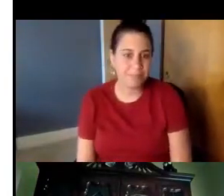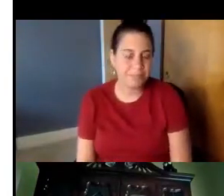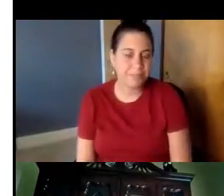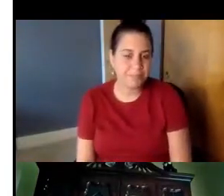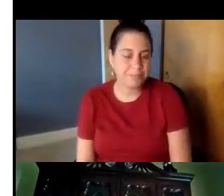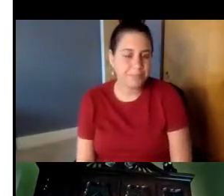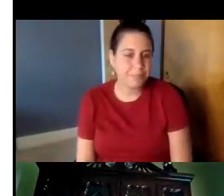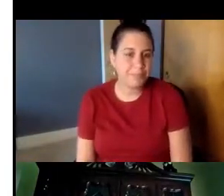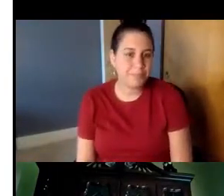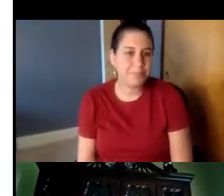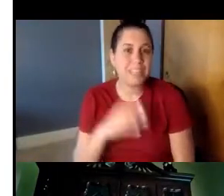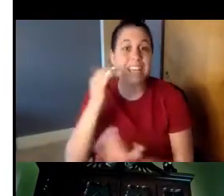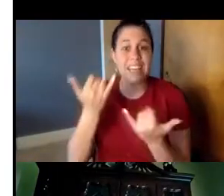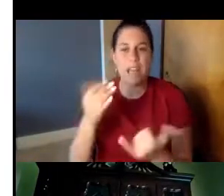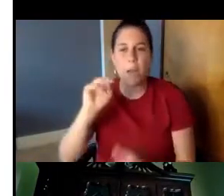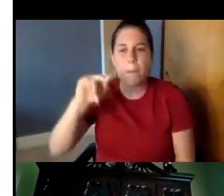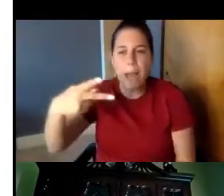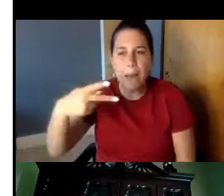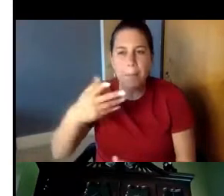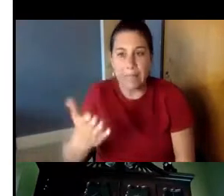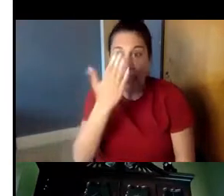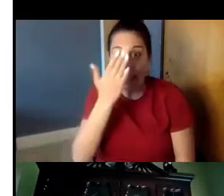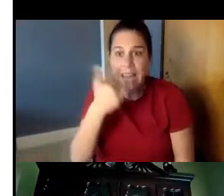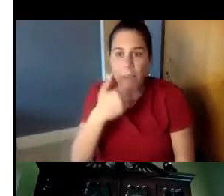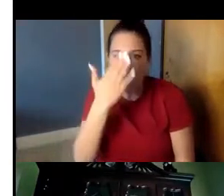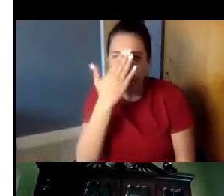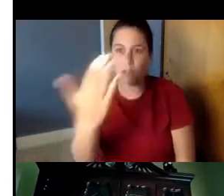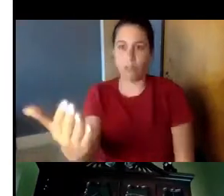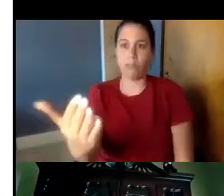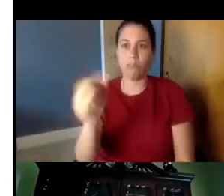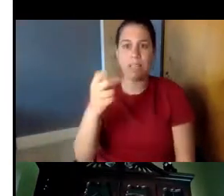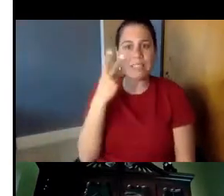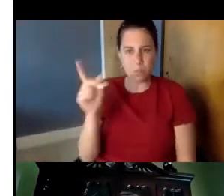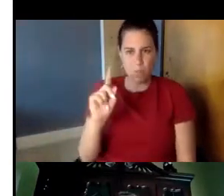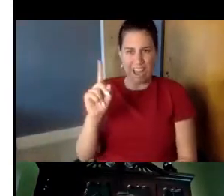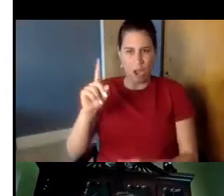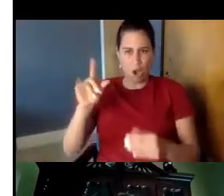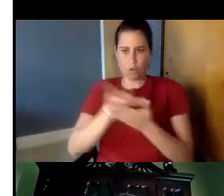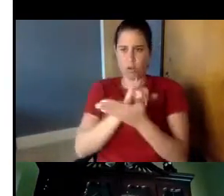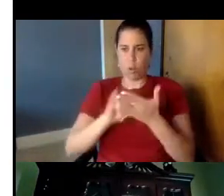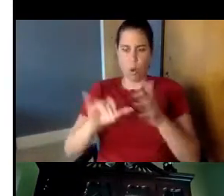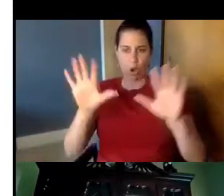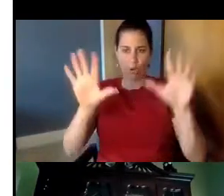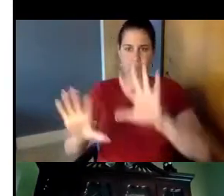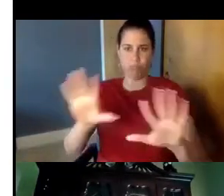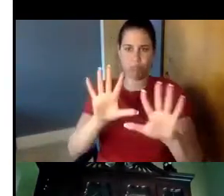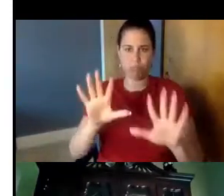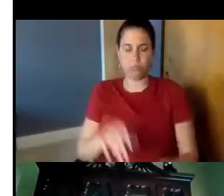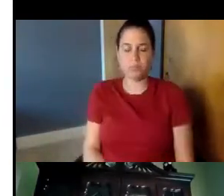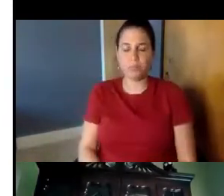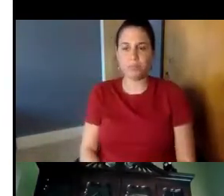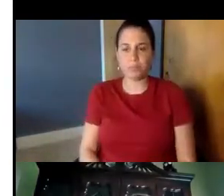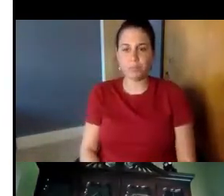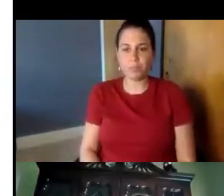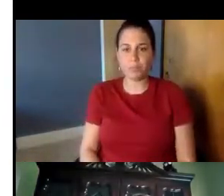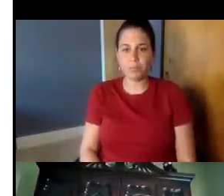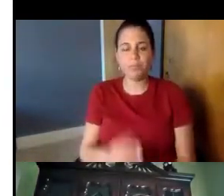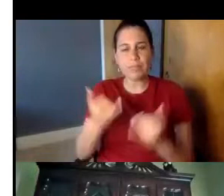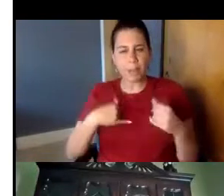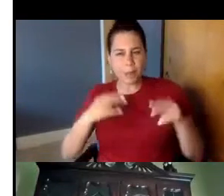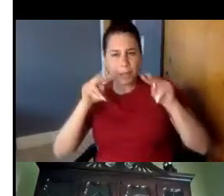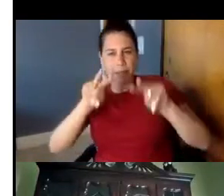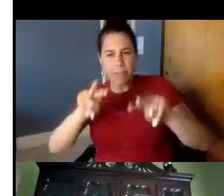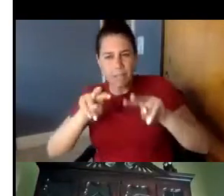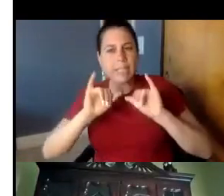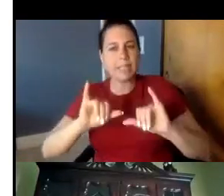Here's a zoomed out map to show you where those 27 counties are in the state of New York. And you can see, as we were looking at where we serve patients, we do serve